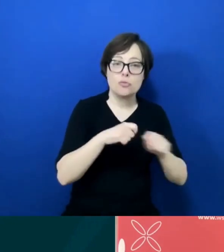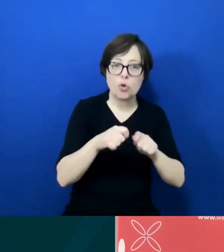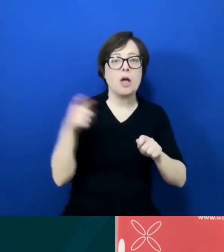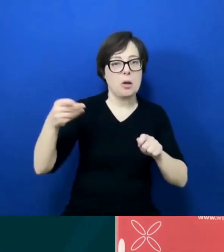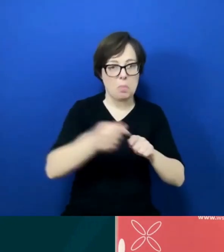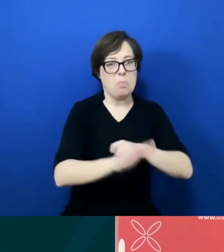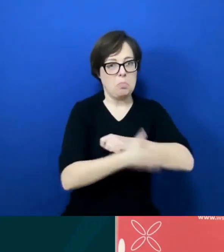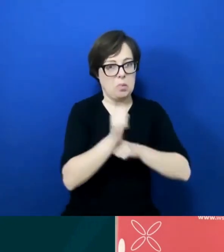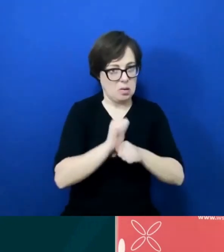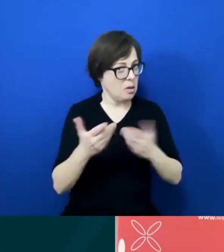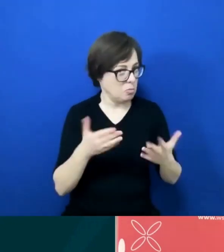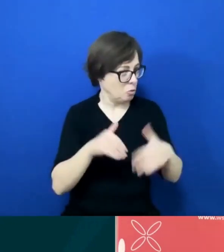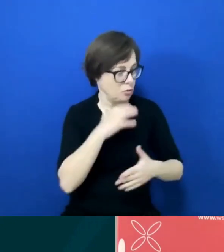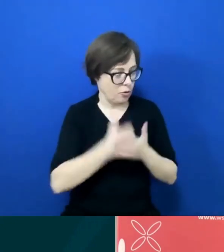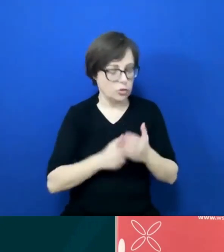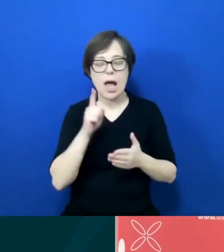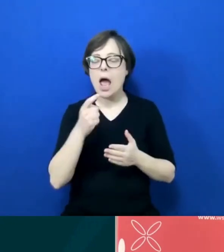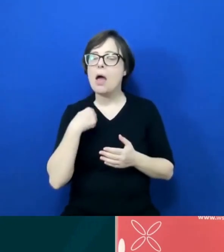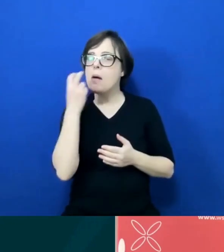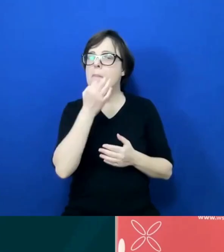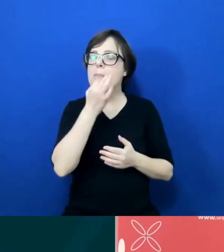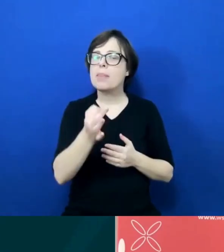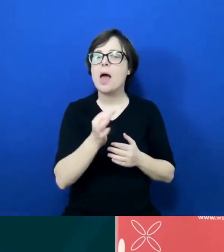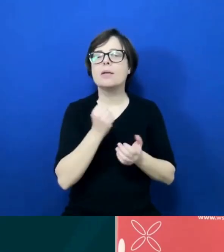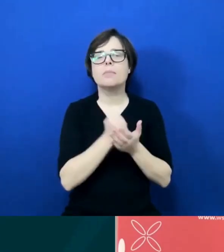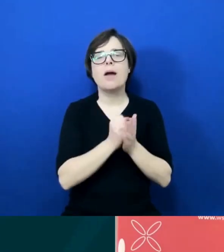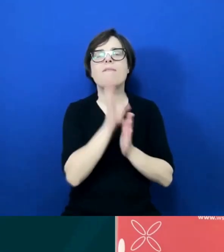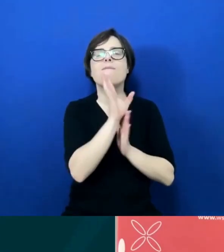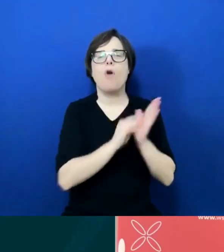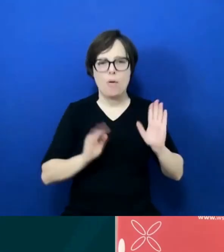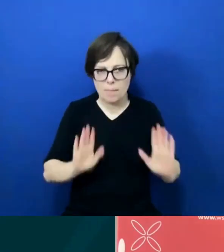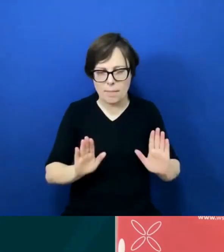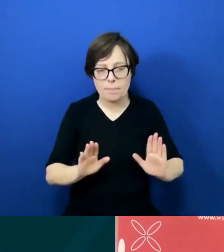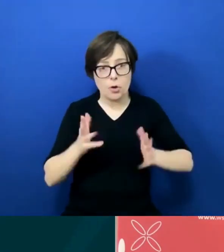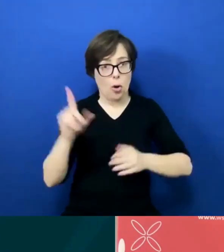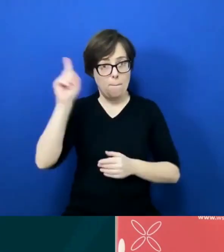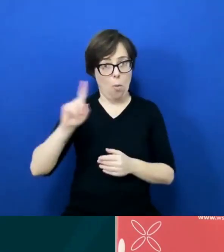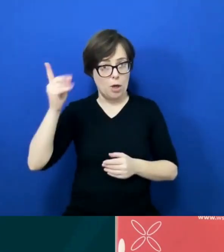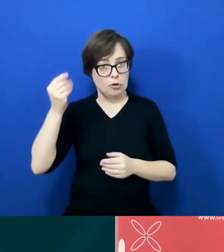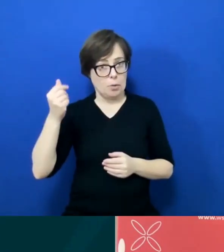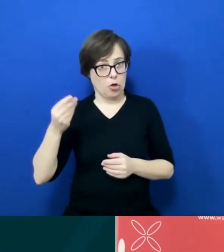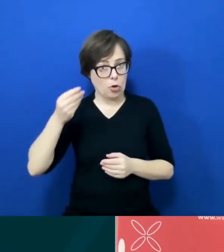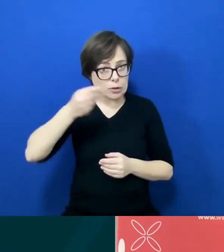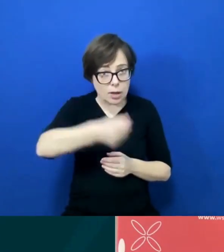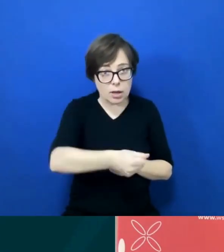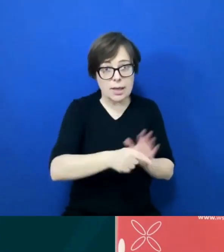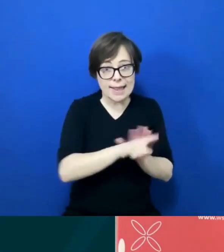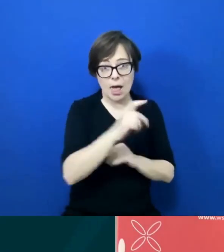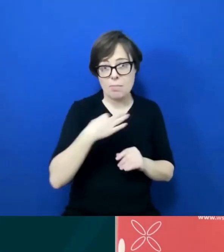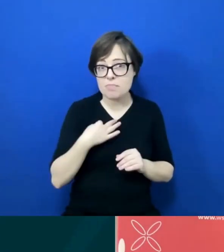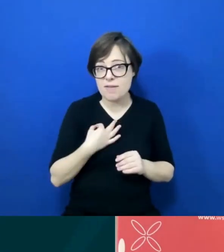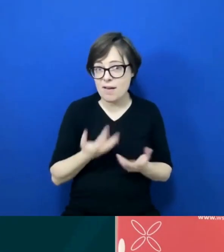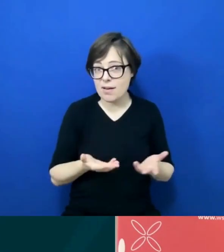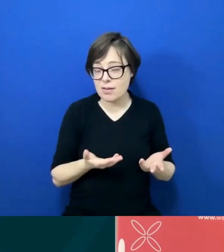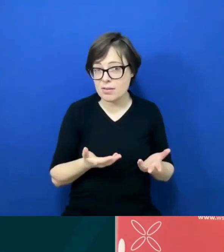private investors. And a formal question I have, it is engaging public